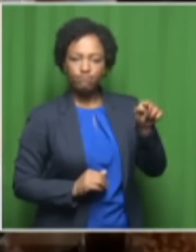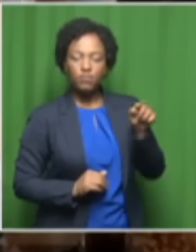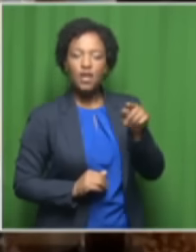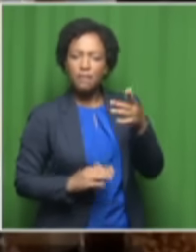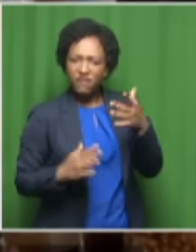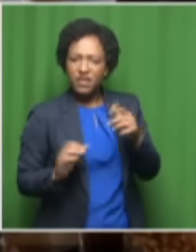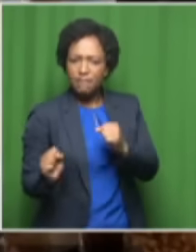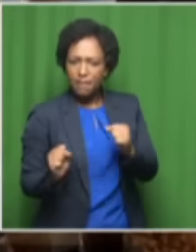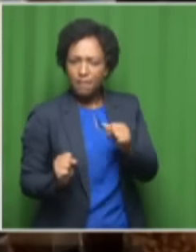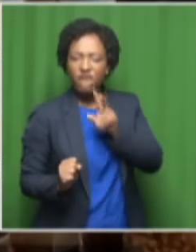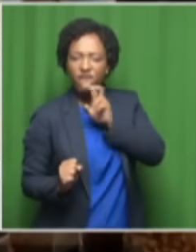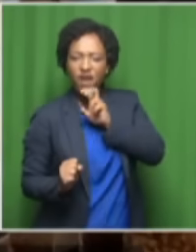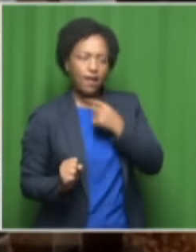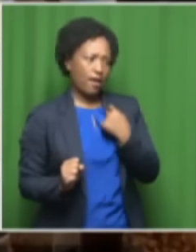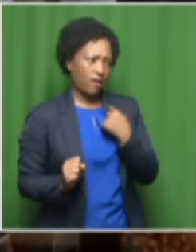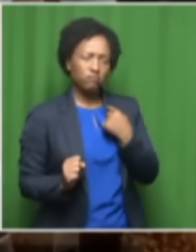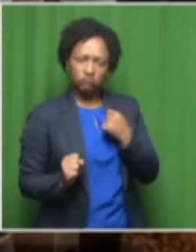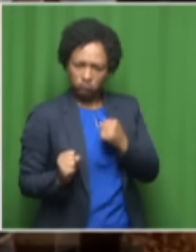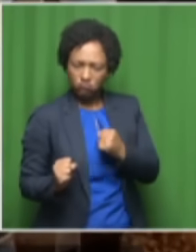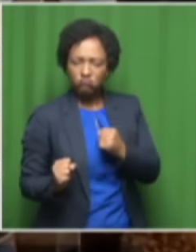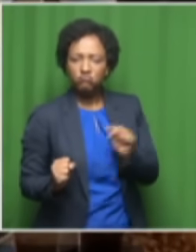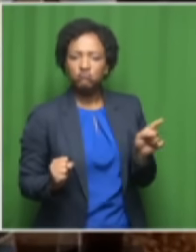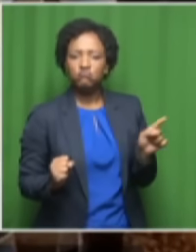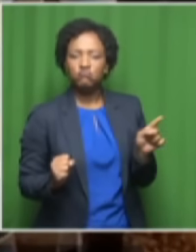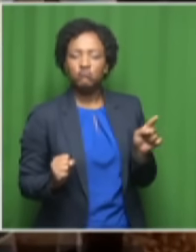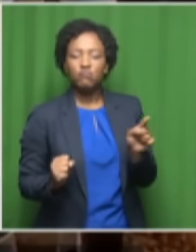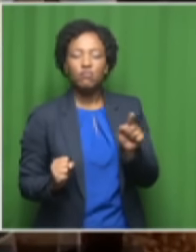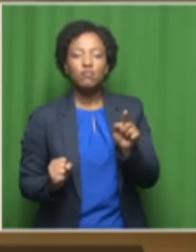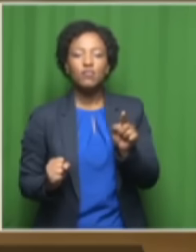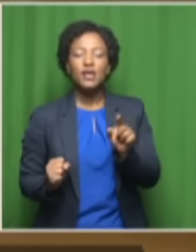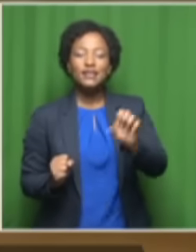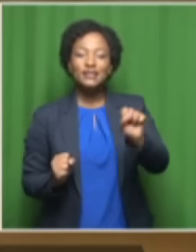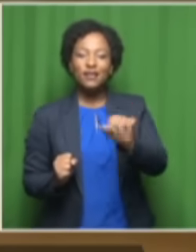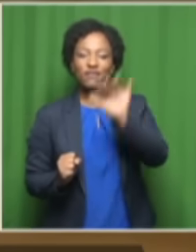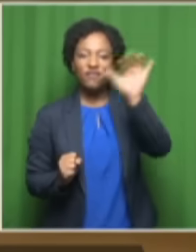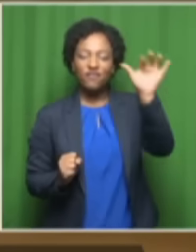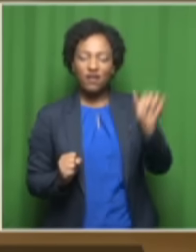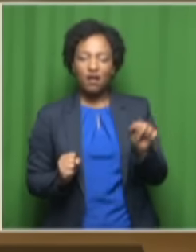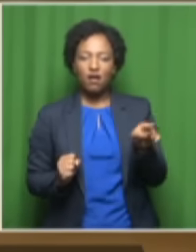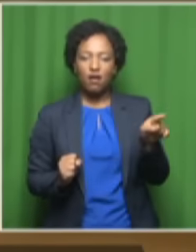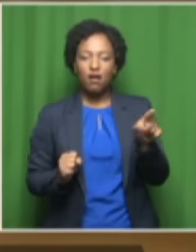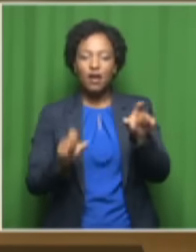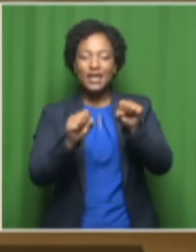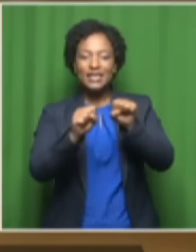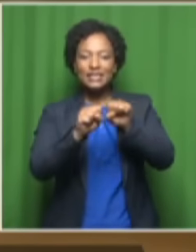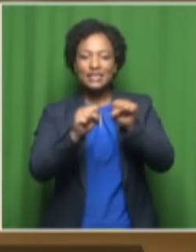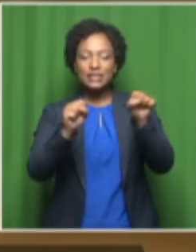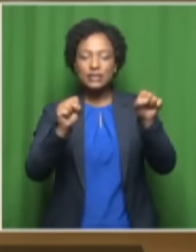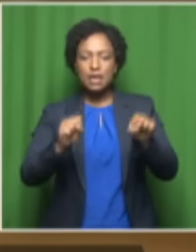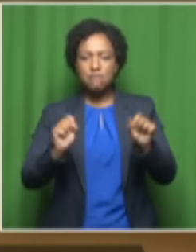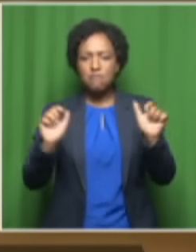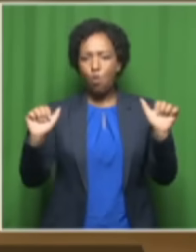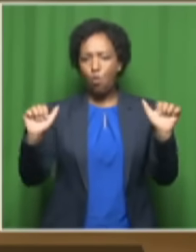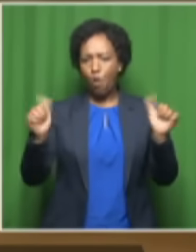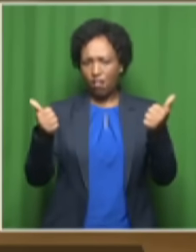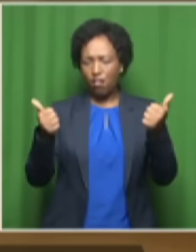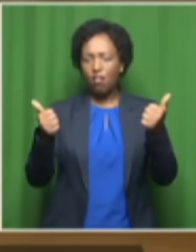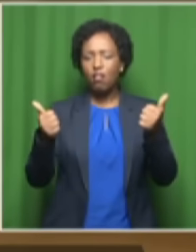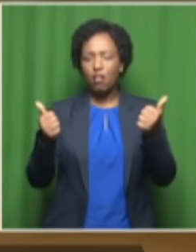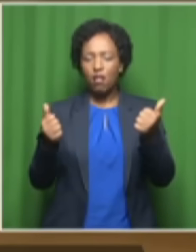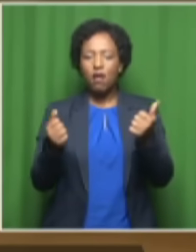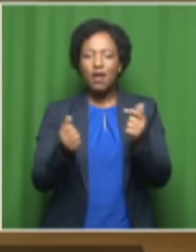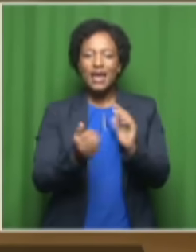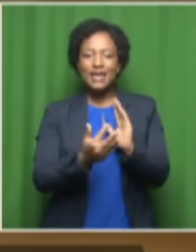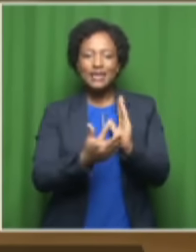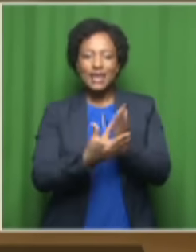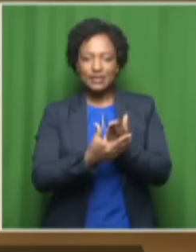Friday, that South Africa made a methodical, systematic, well-thought-through case. But I was